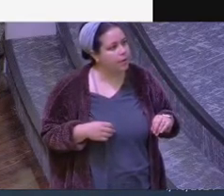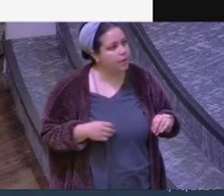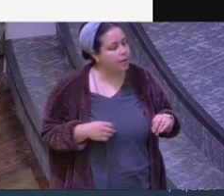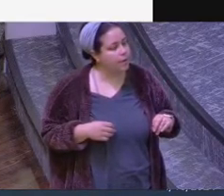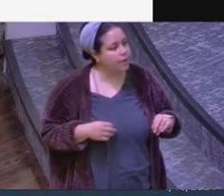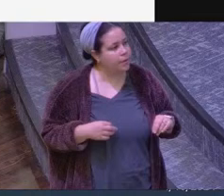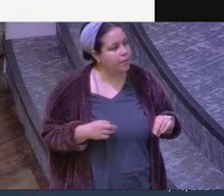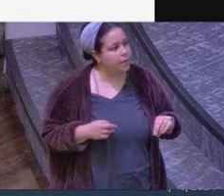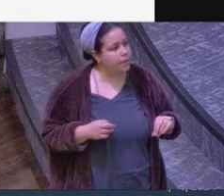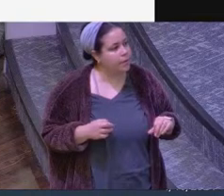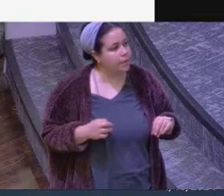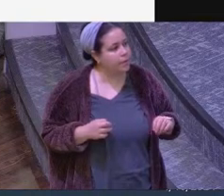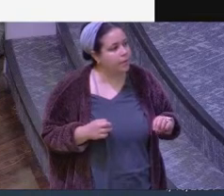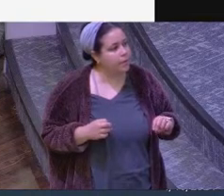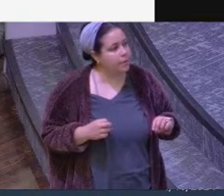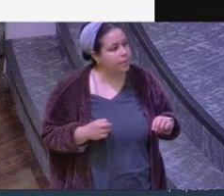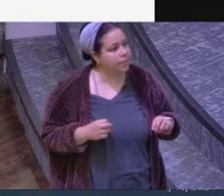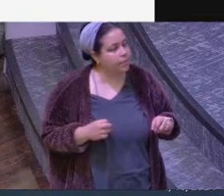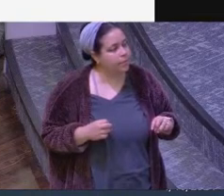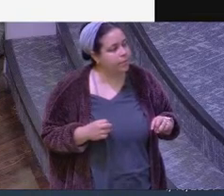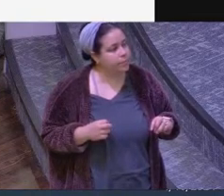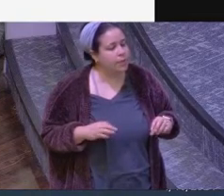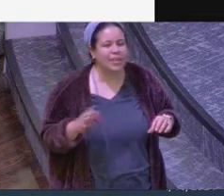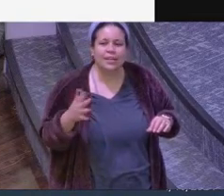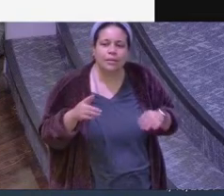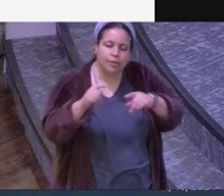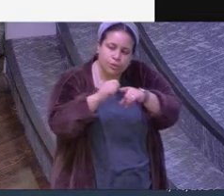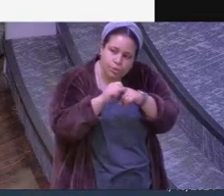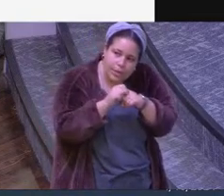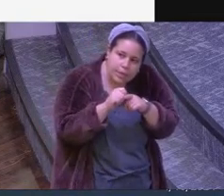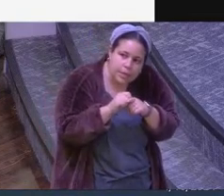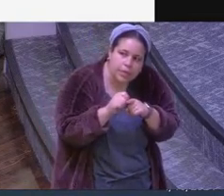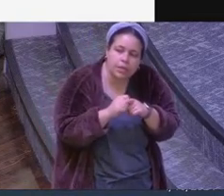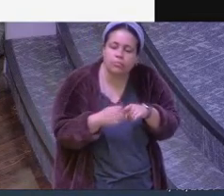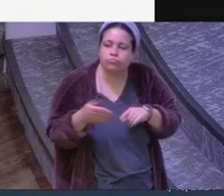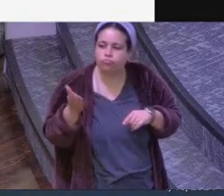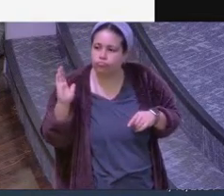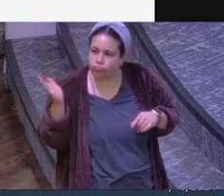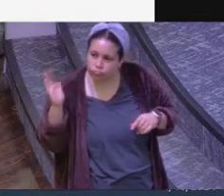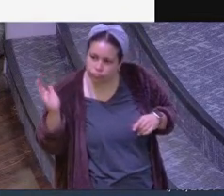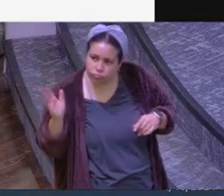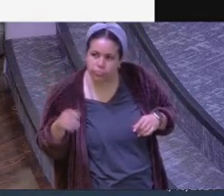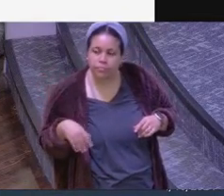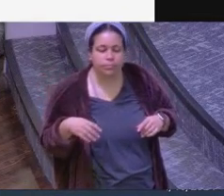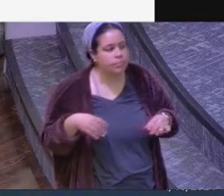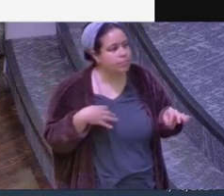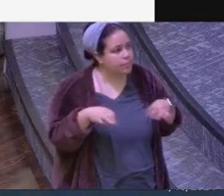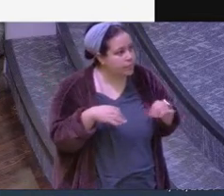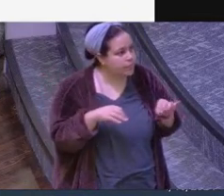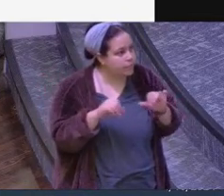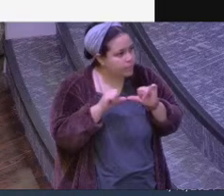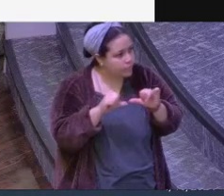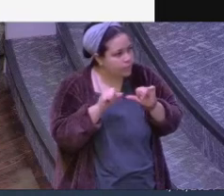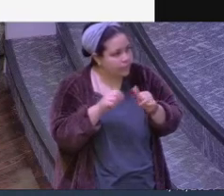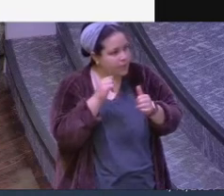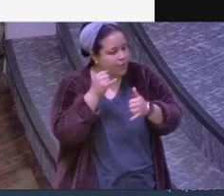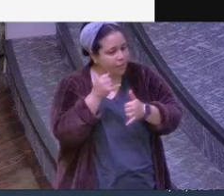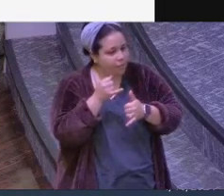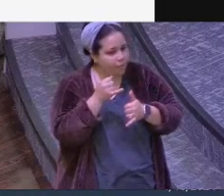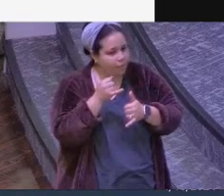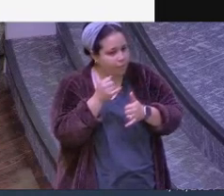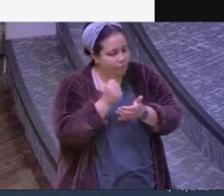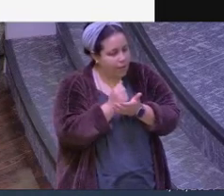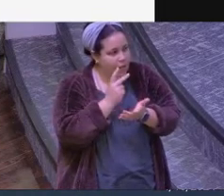the first budget presentation, kind of a training, kind of going through where we're at. We'll continue to finalize the revenue. I don't really think